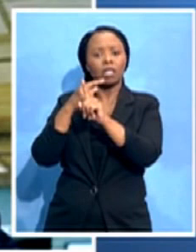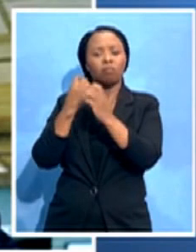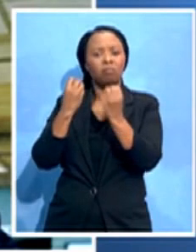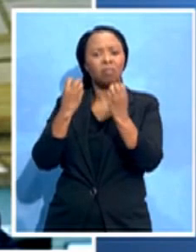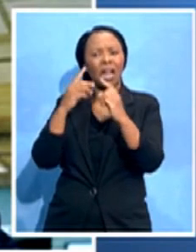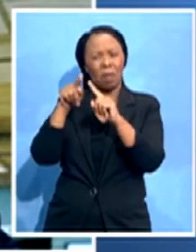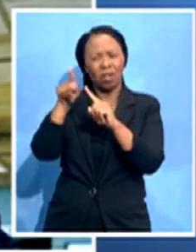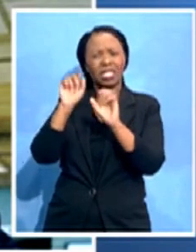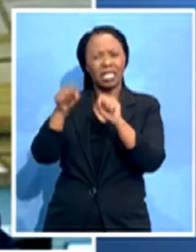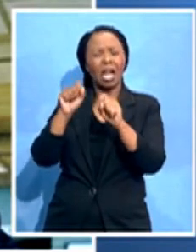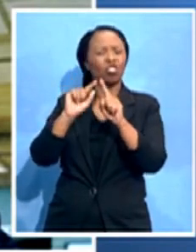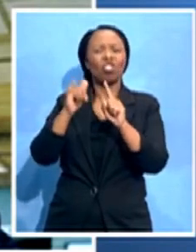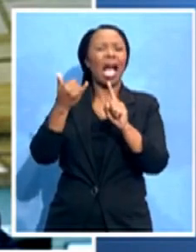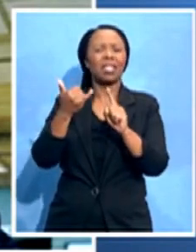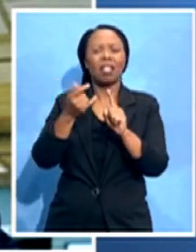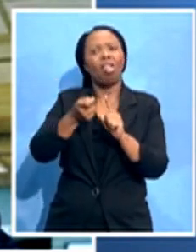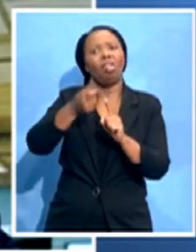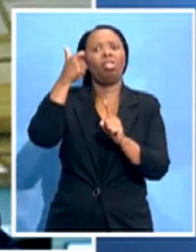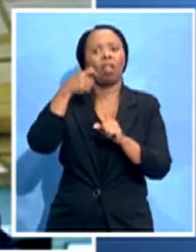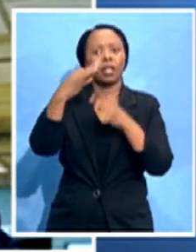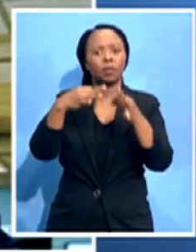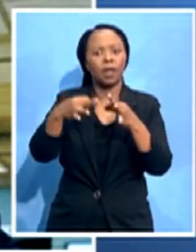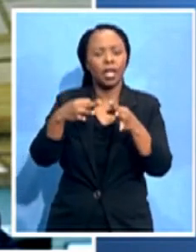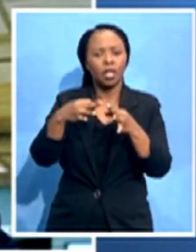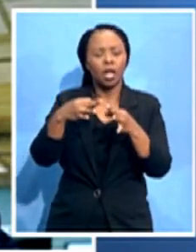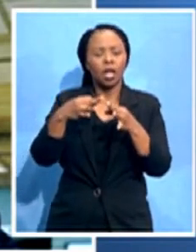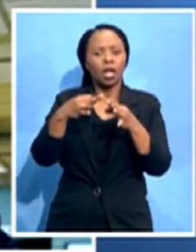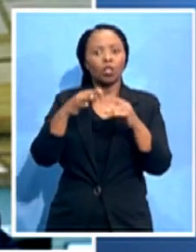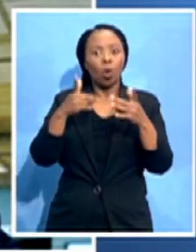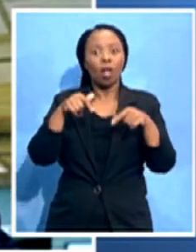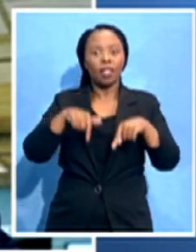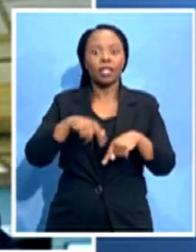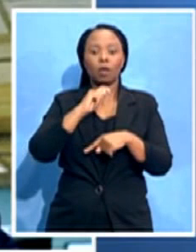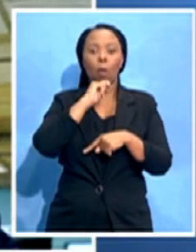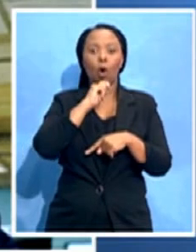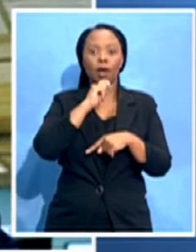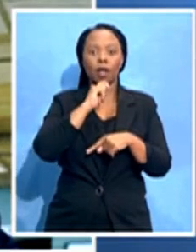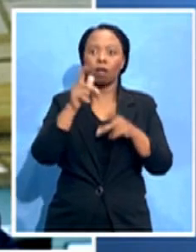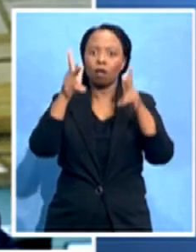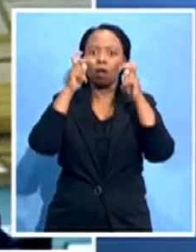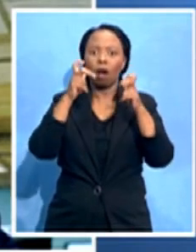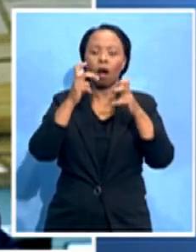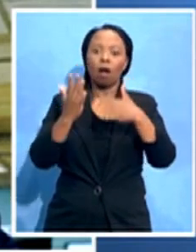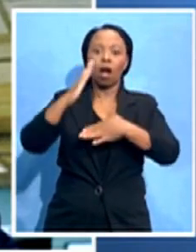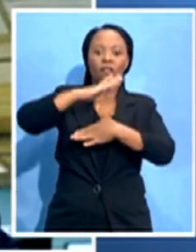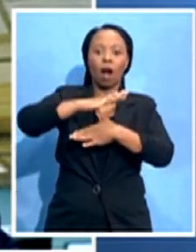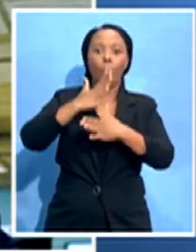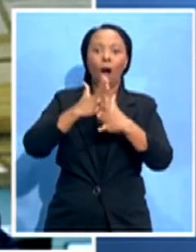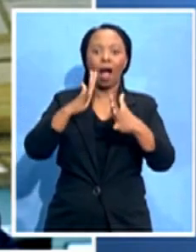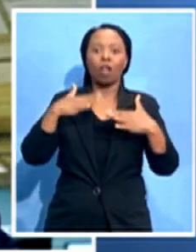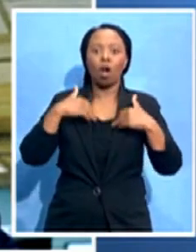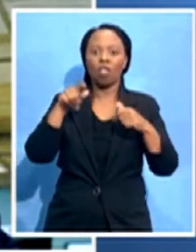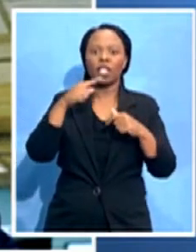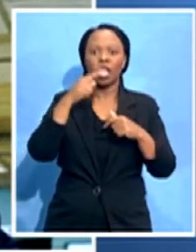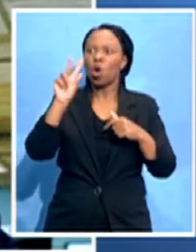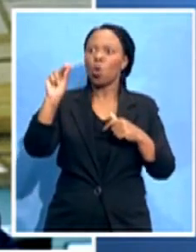And so then this morning you hear frontline workers are saying, no, are we guinea pigs? When